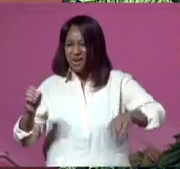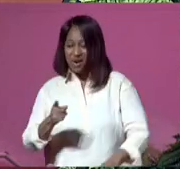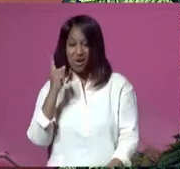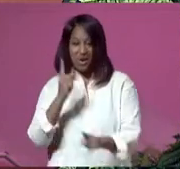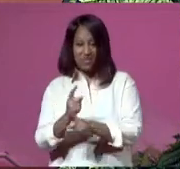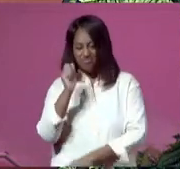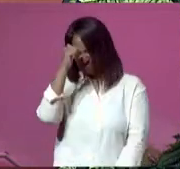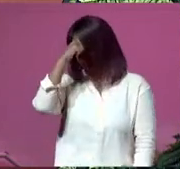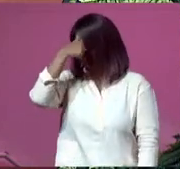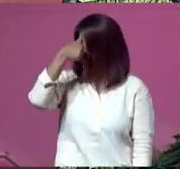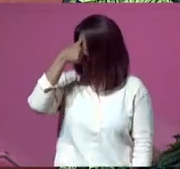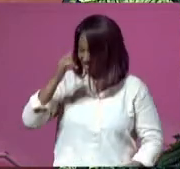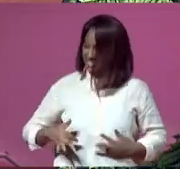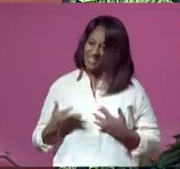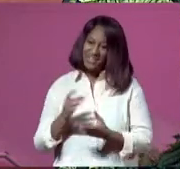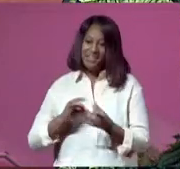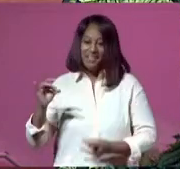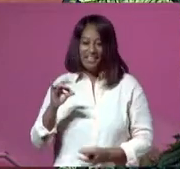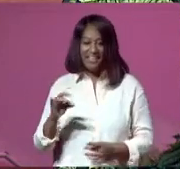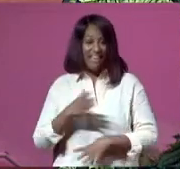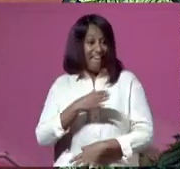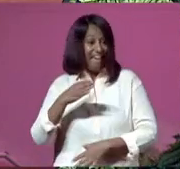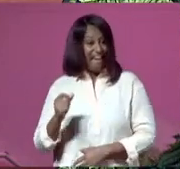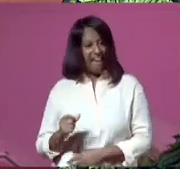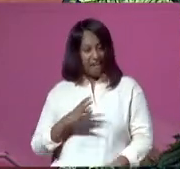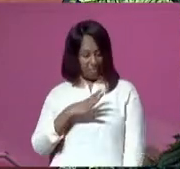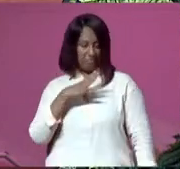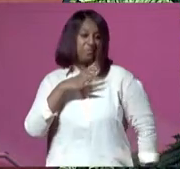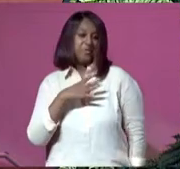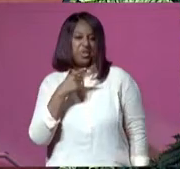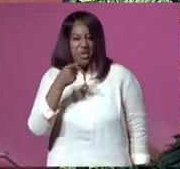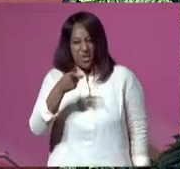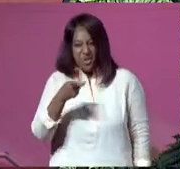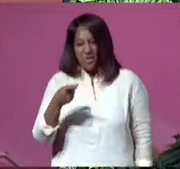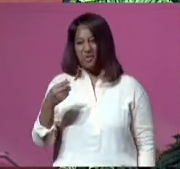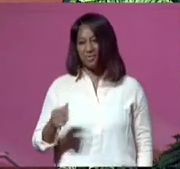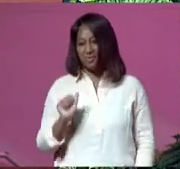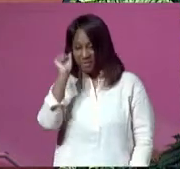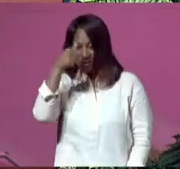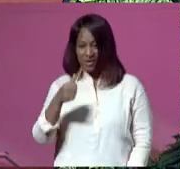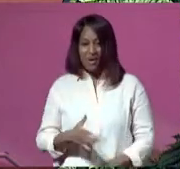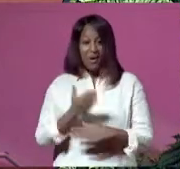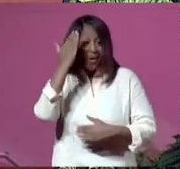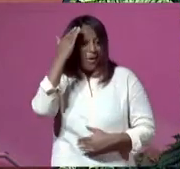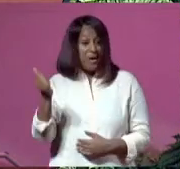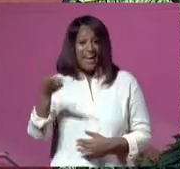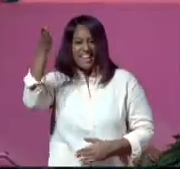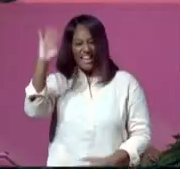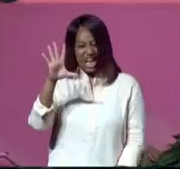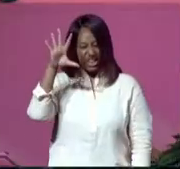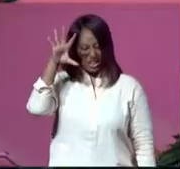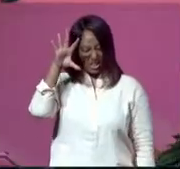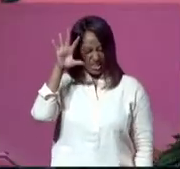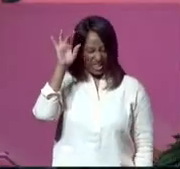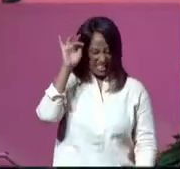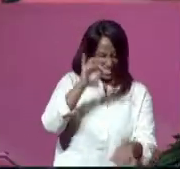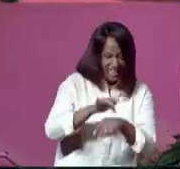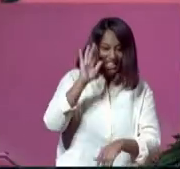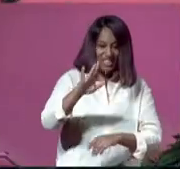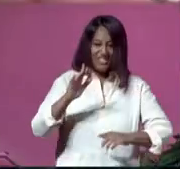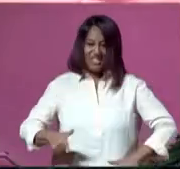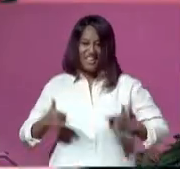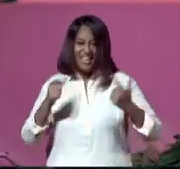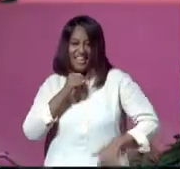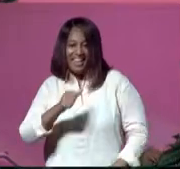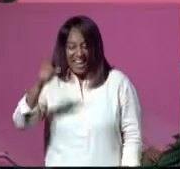and arrogant when you know the only reason you're anointed is because God chose to anoint you when God did not have